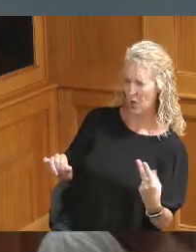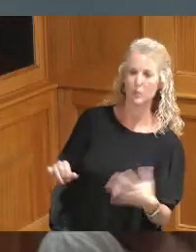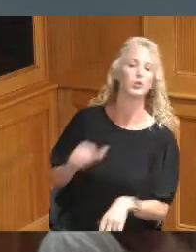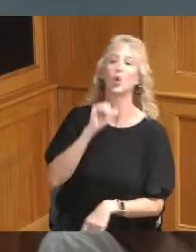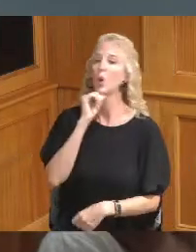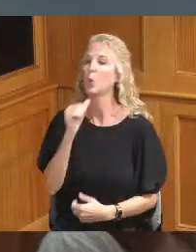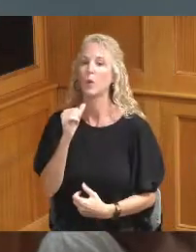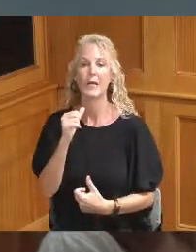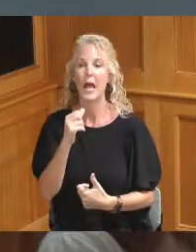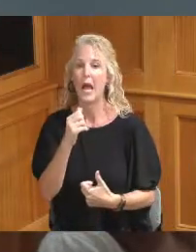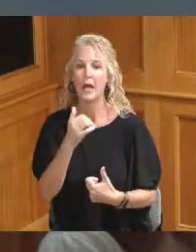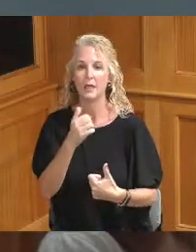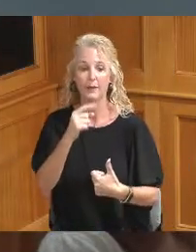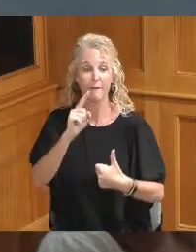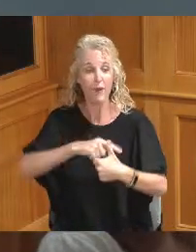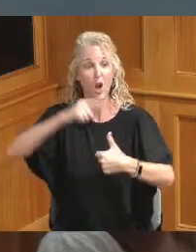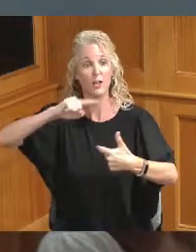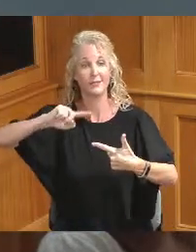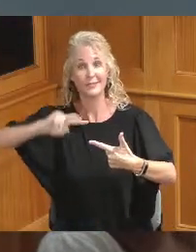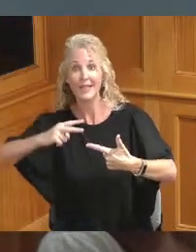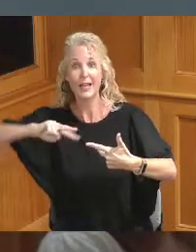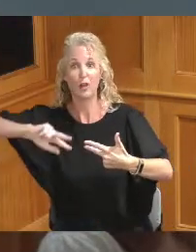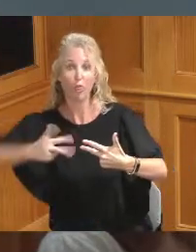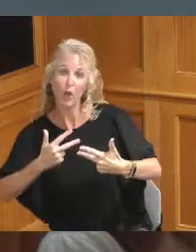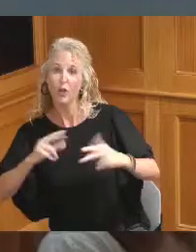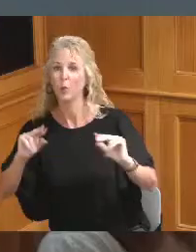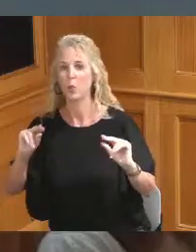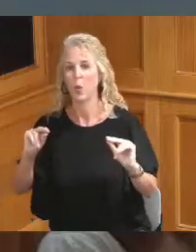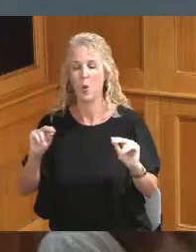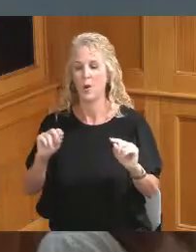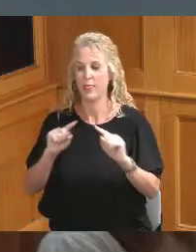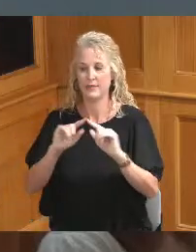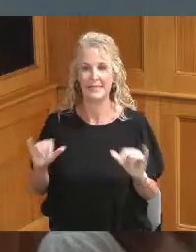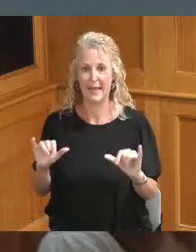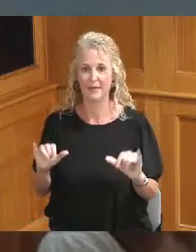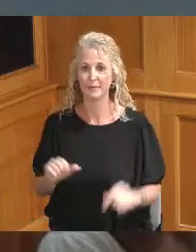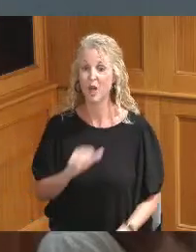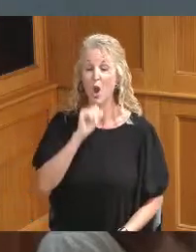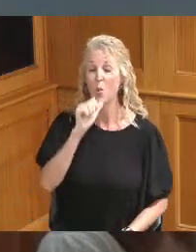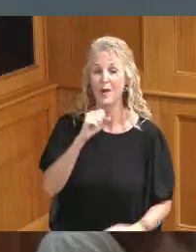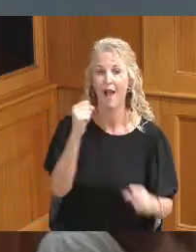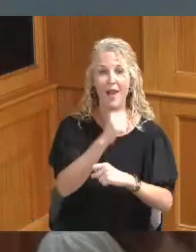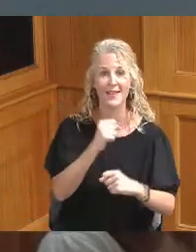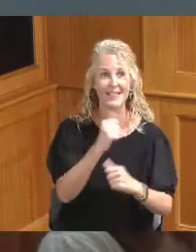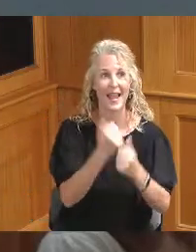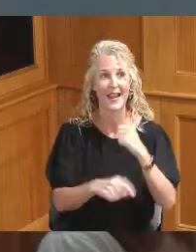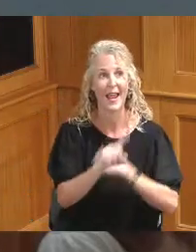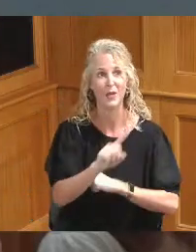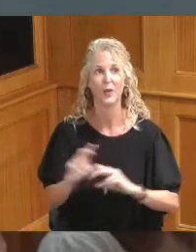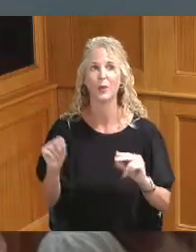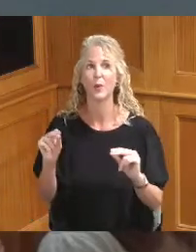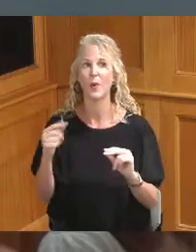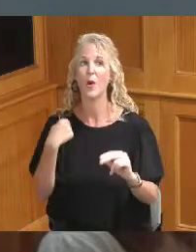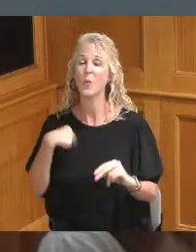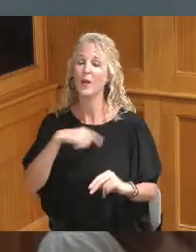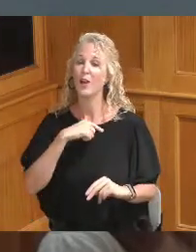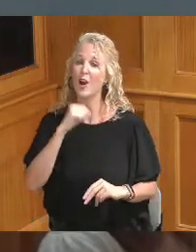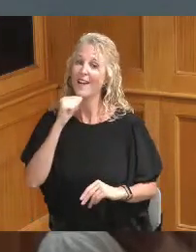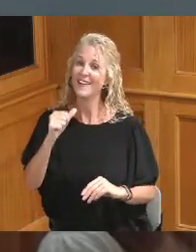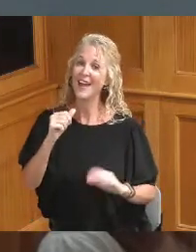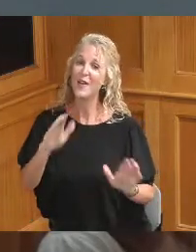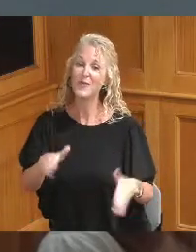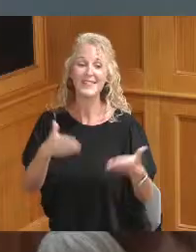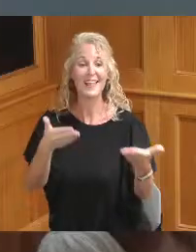not waiting to attack the big boys. Okay. We're not attacking anybody, remember? We're not waiting to deliver valuable help